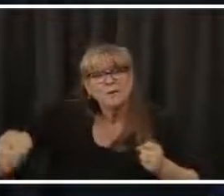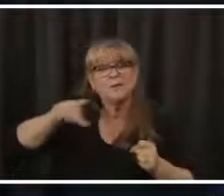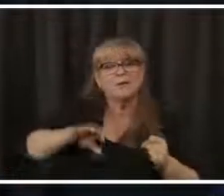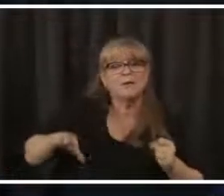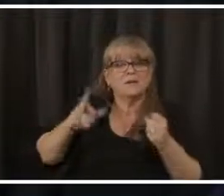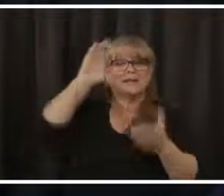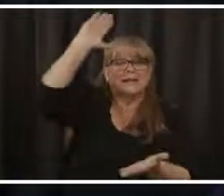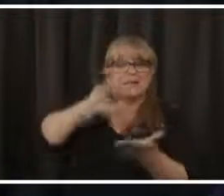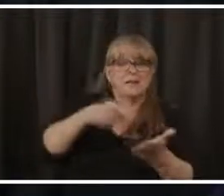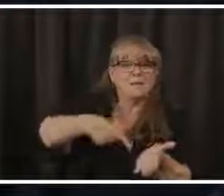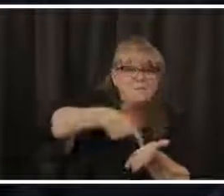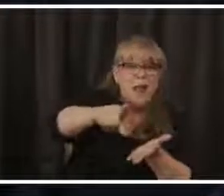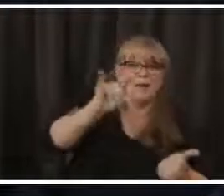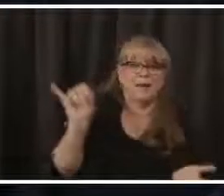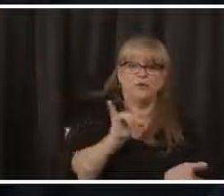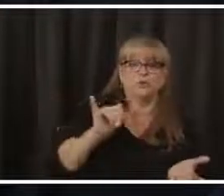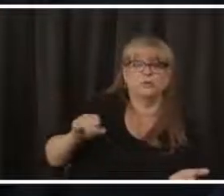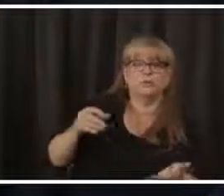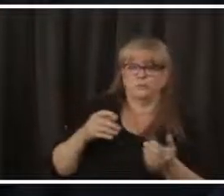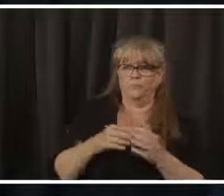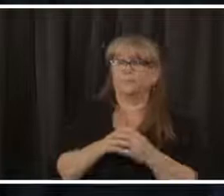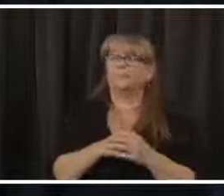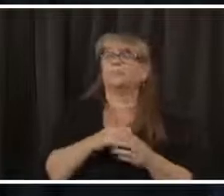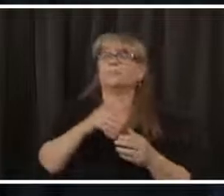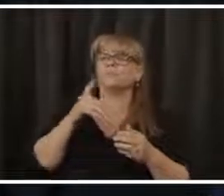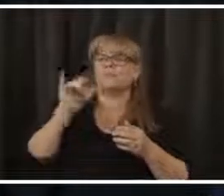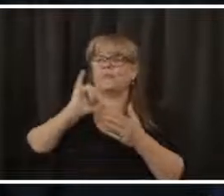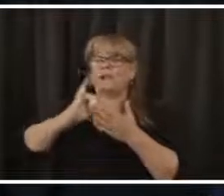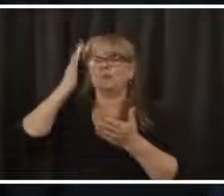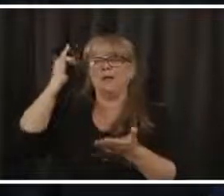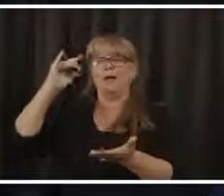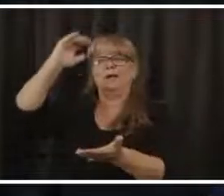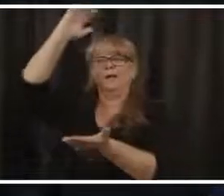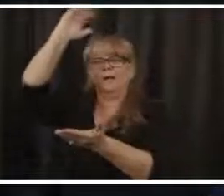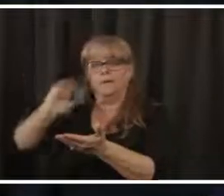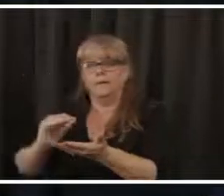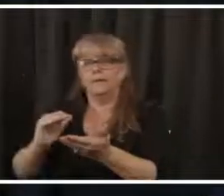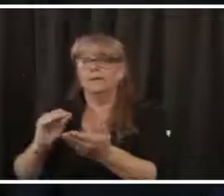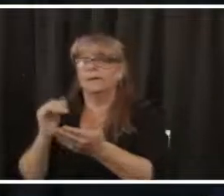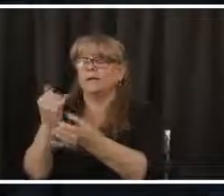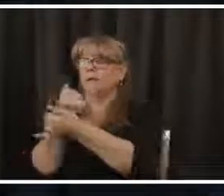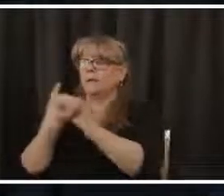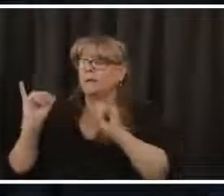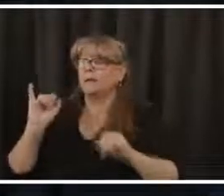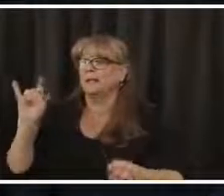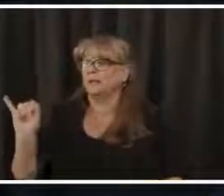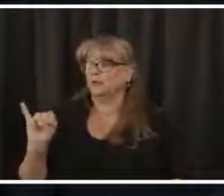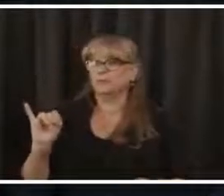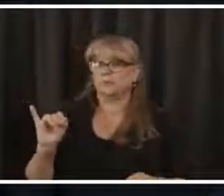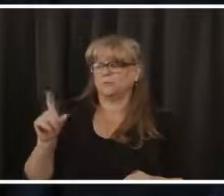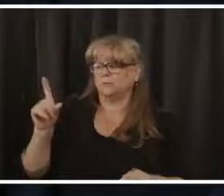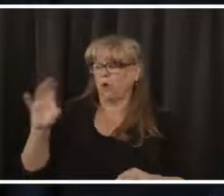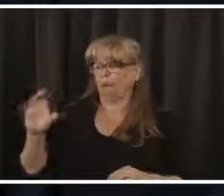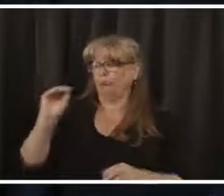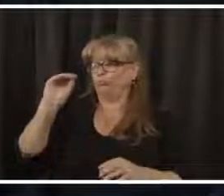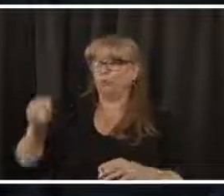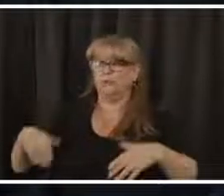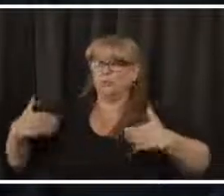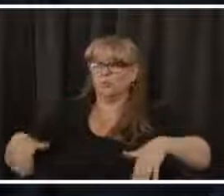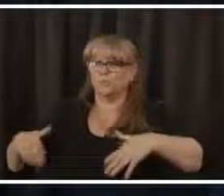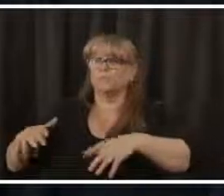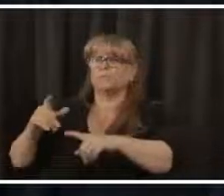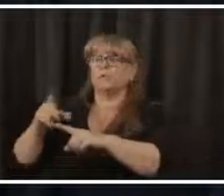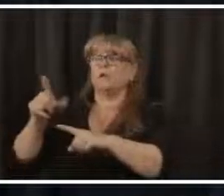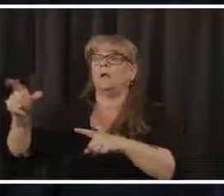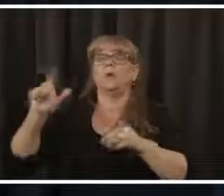reinsurance program that reduced individual rates by an average of 20%. This new version of the bill, as my understanding, will reduce healthcare costs